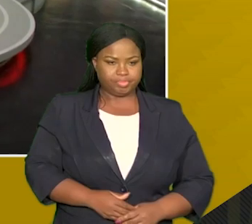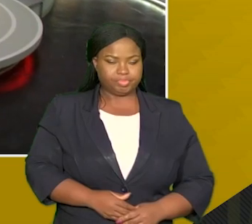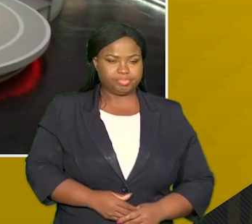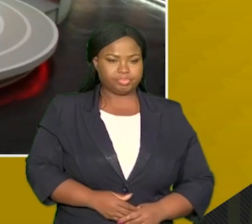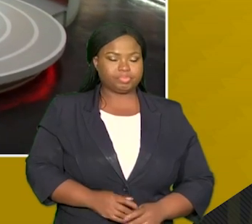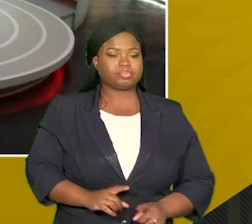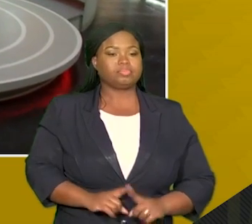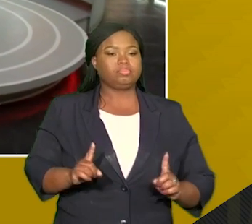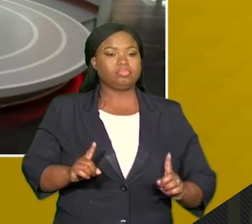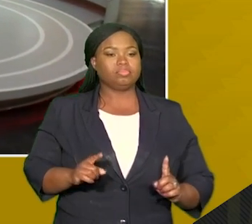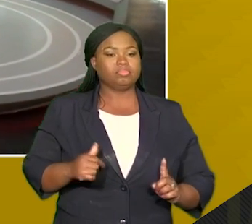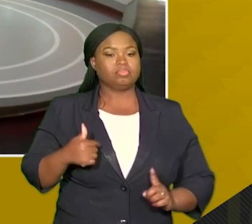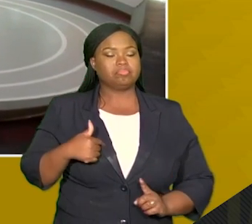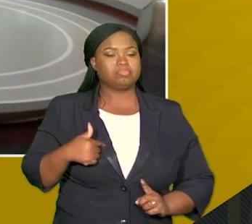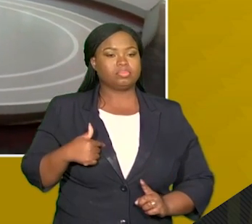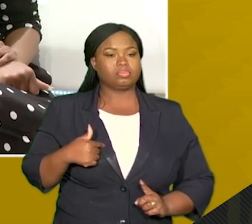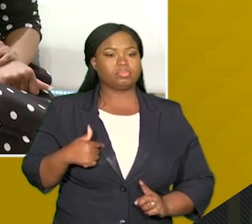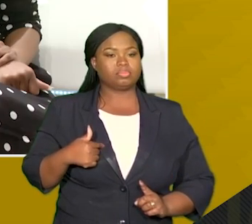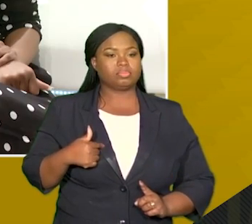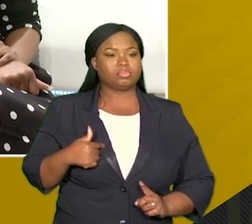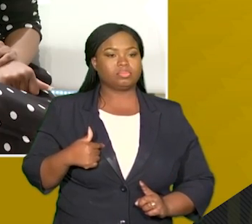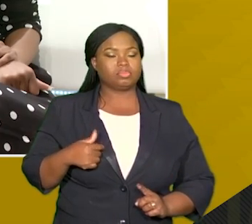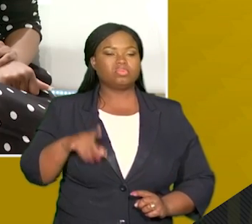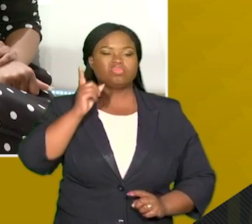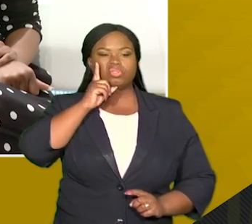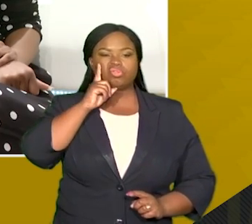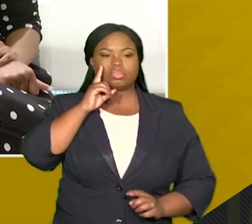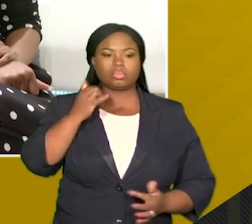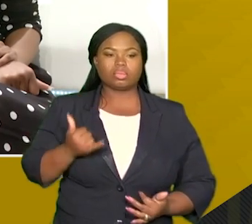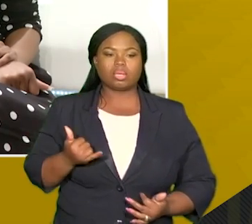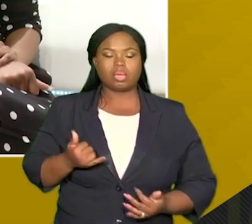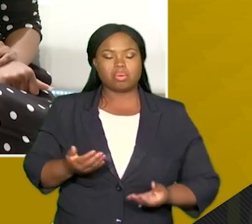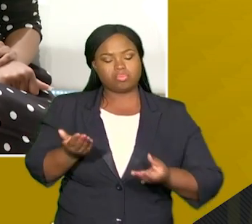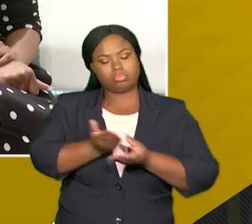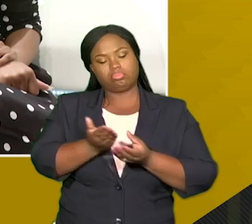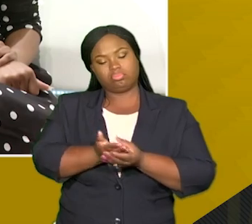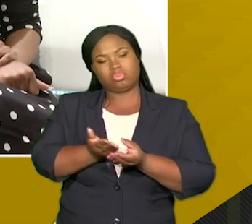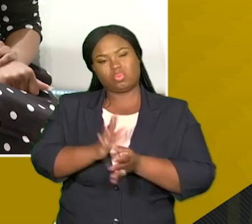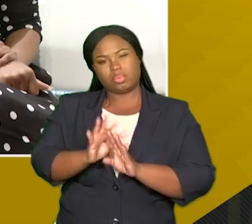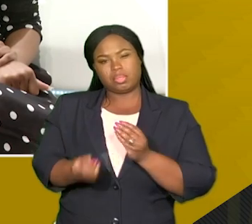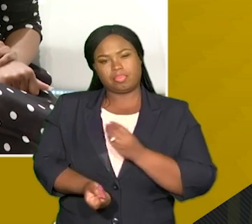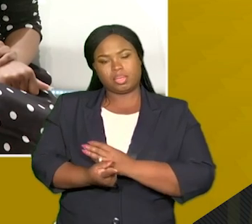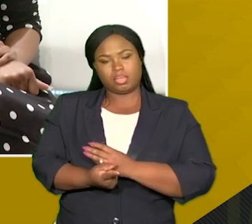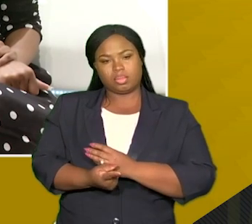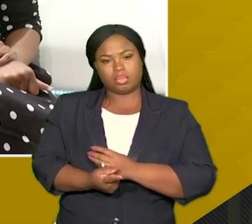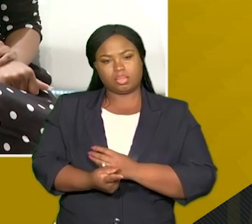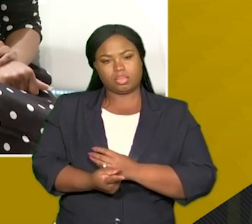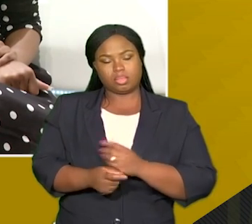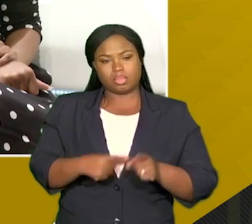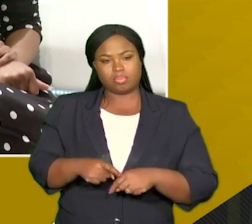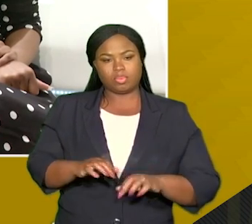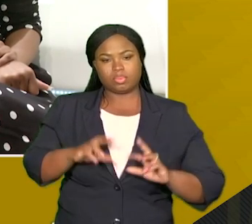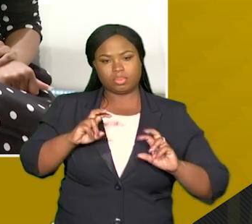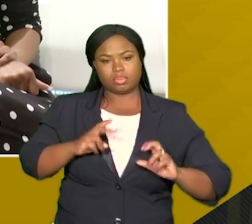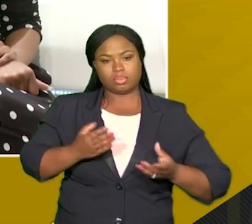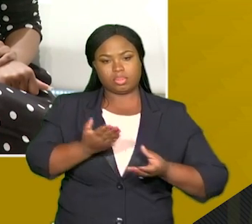Mm-hmm. But I've just checked our records as to what is happening in terms of the support that the SAPS is extending